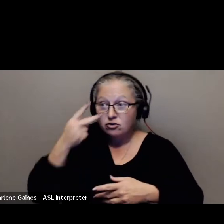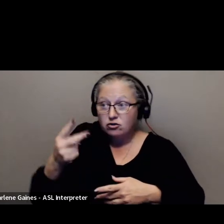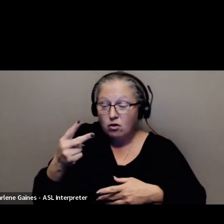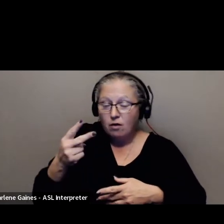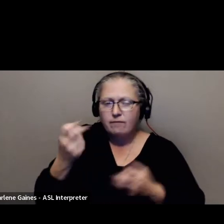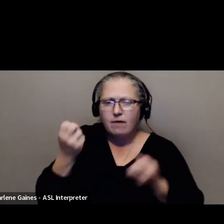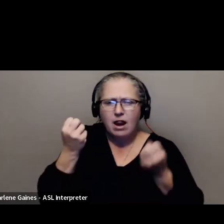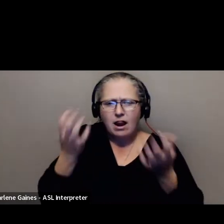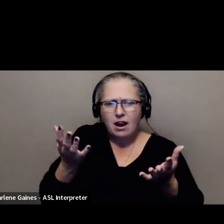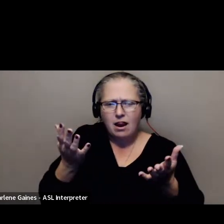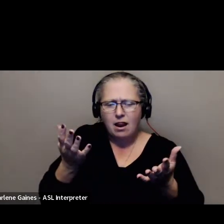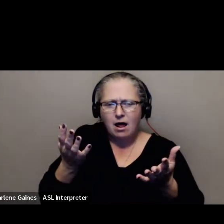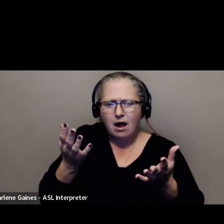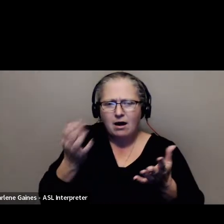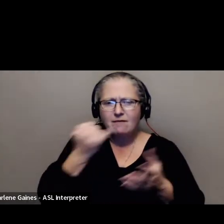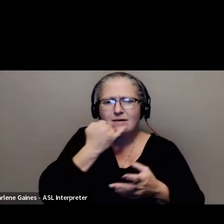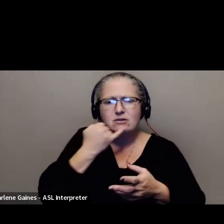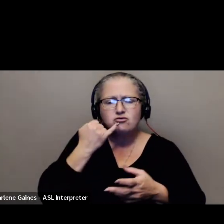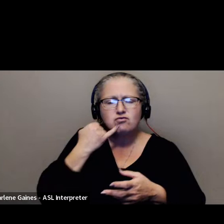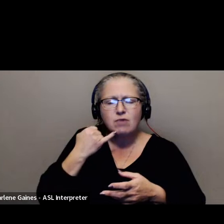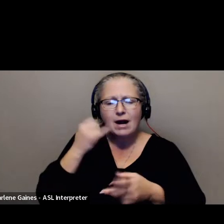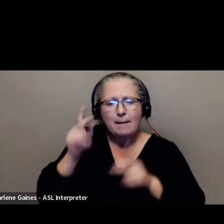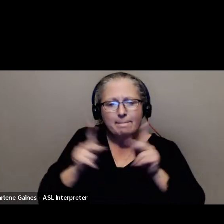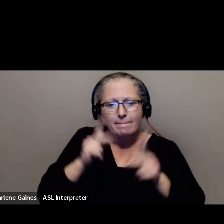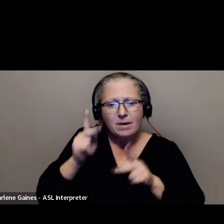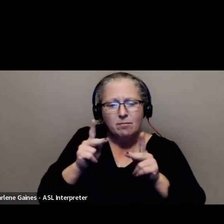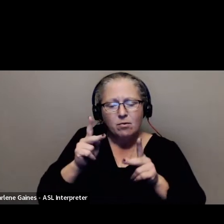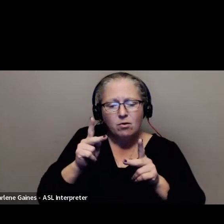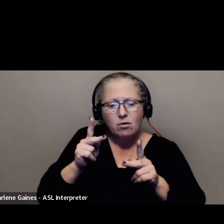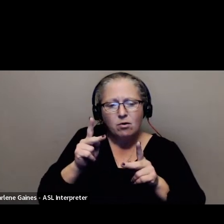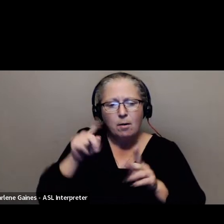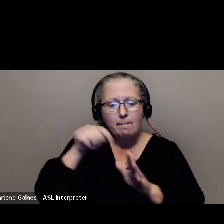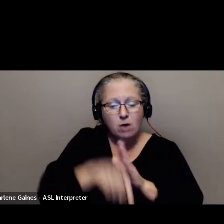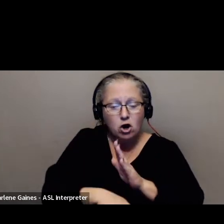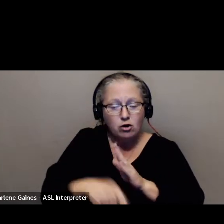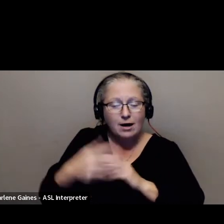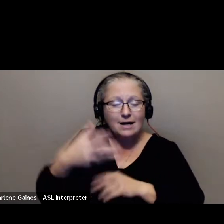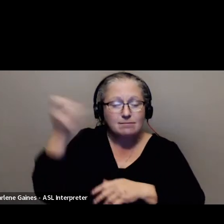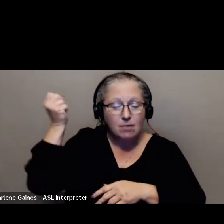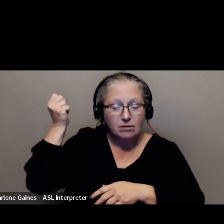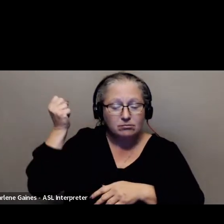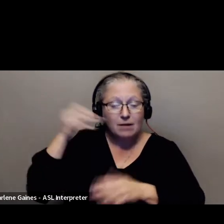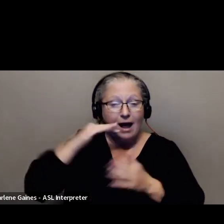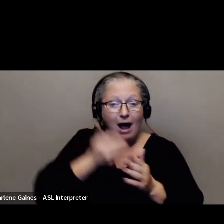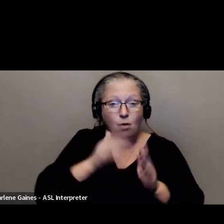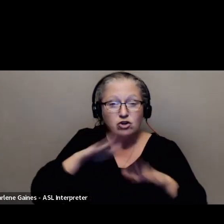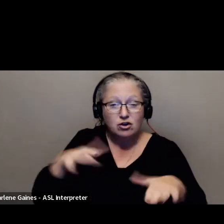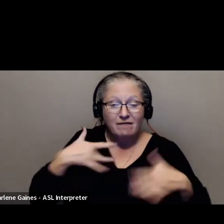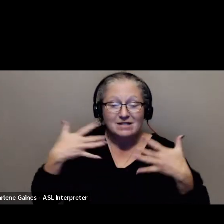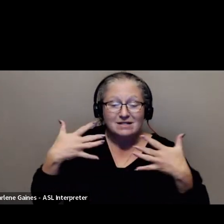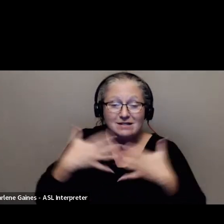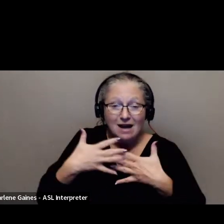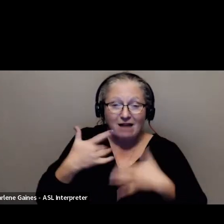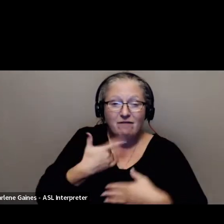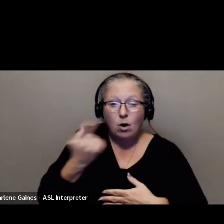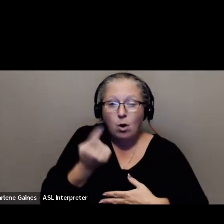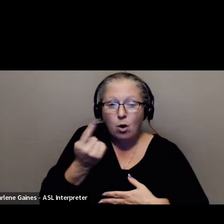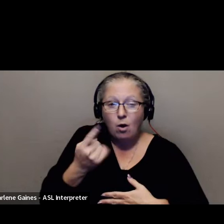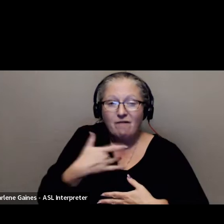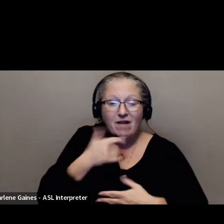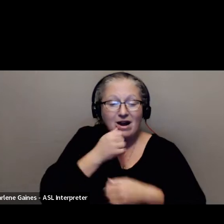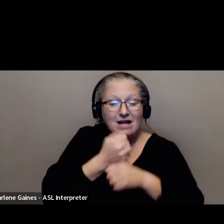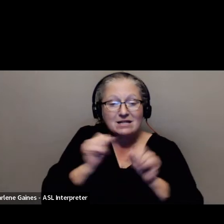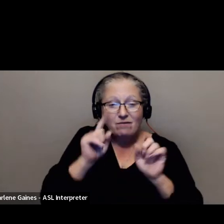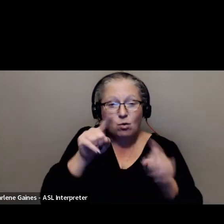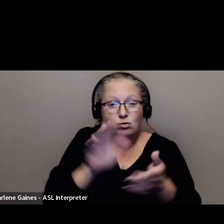lot of Israeli people were murdered and abducted. Our children feel scared, they feel alone, they feel unsafe to